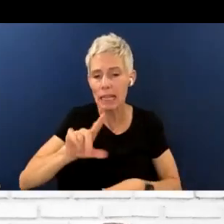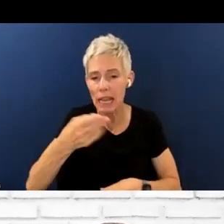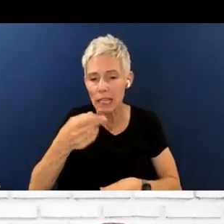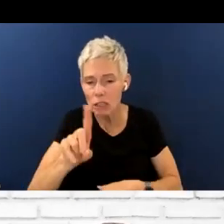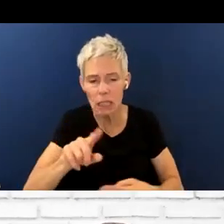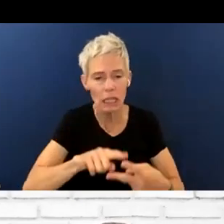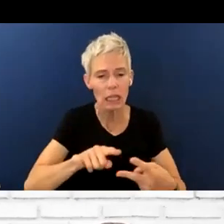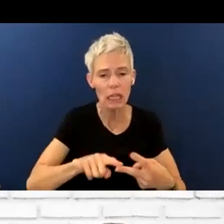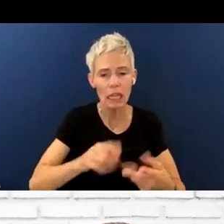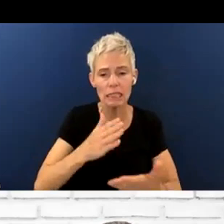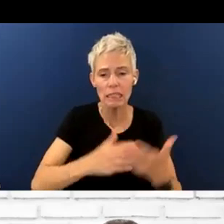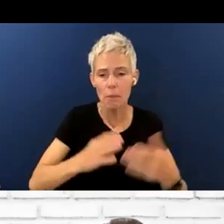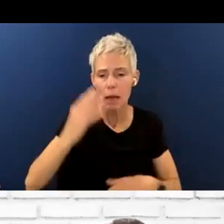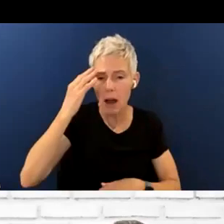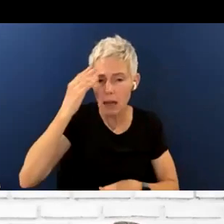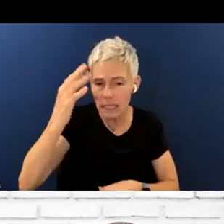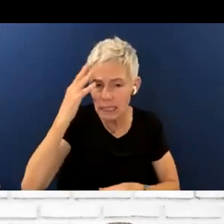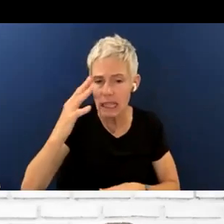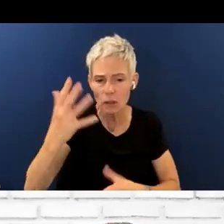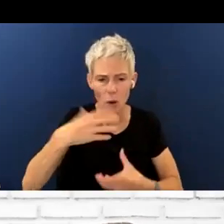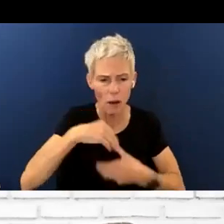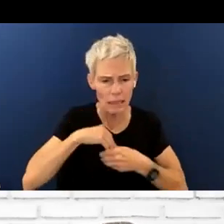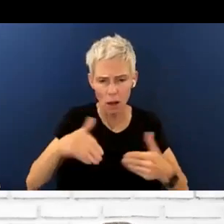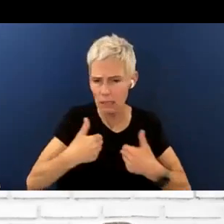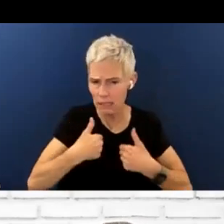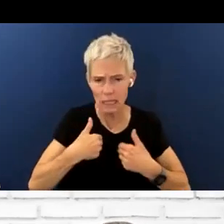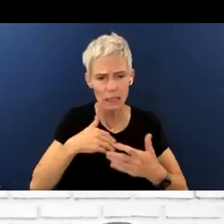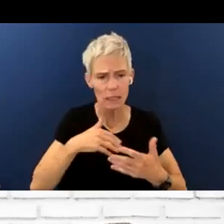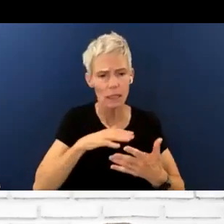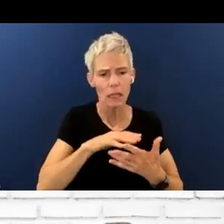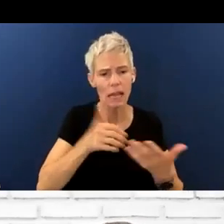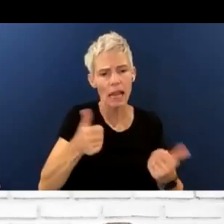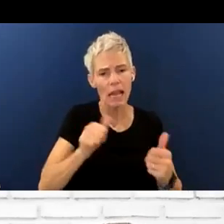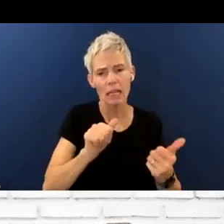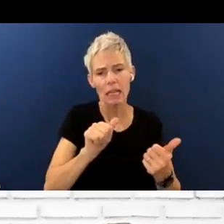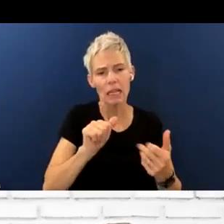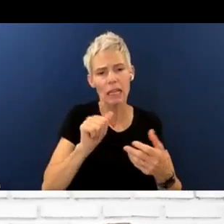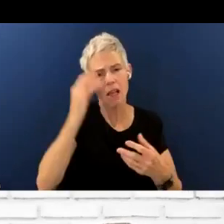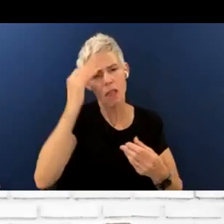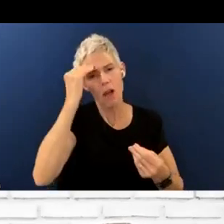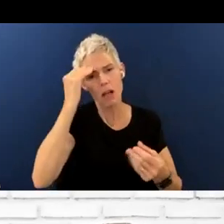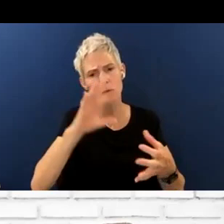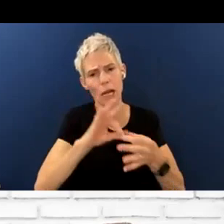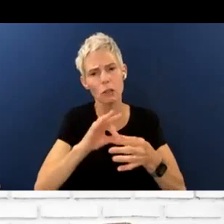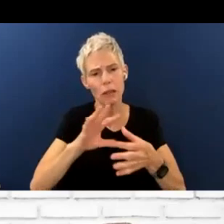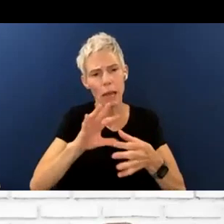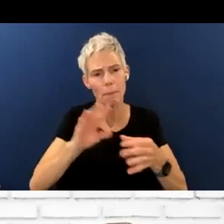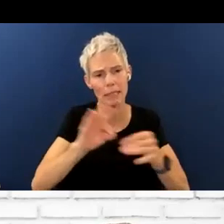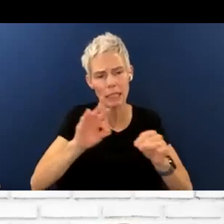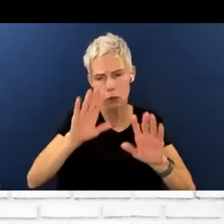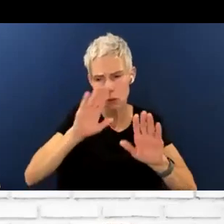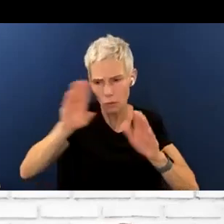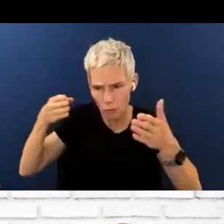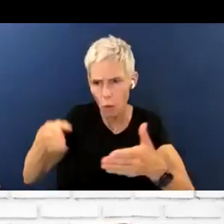So we're asking if there were any thoughts about maybe moving some of the messaging for those groups. Yeah, no, absolutely. I